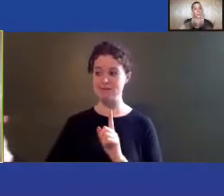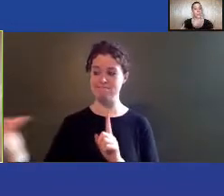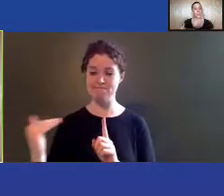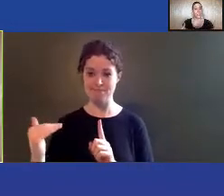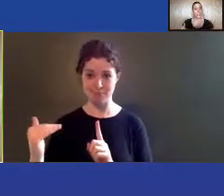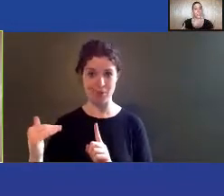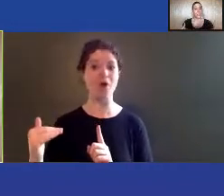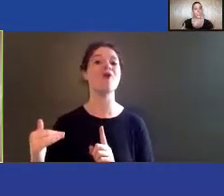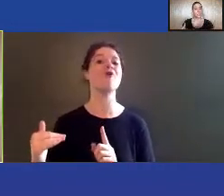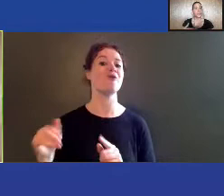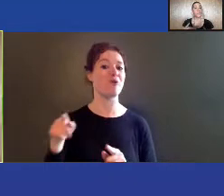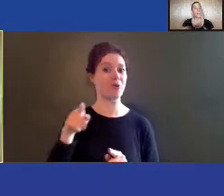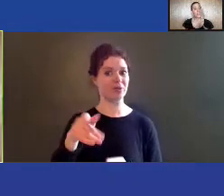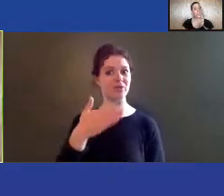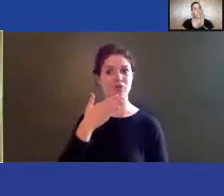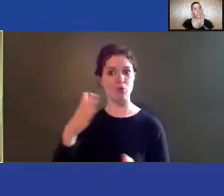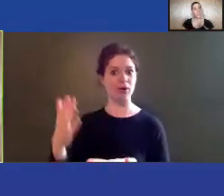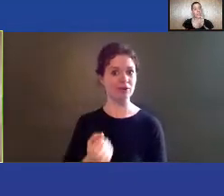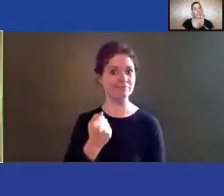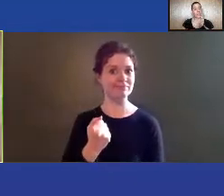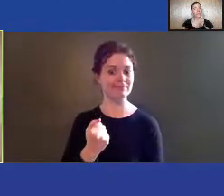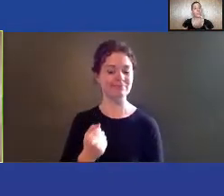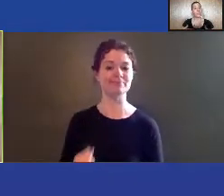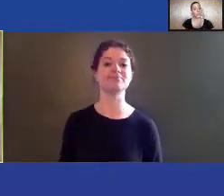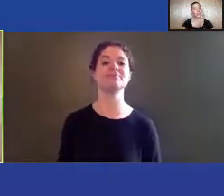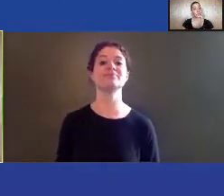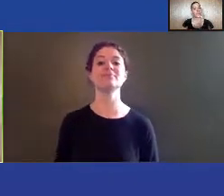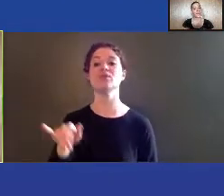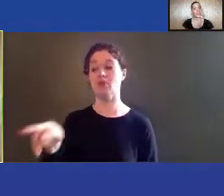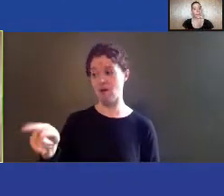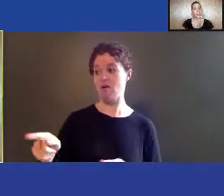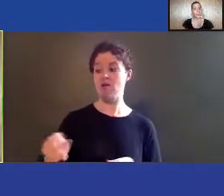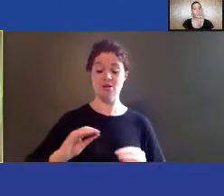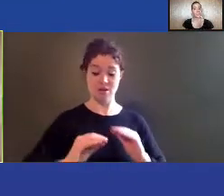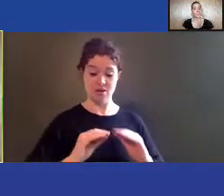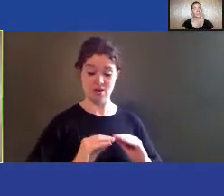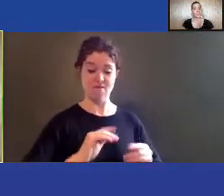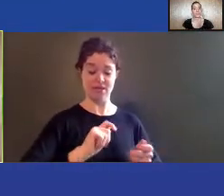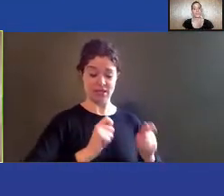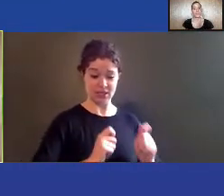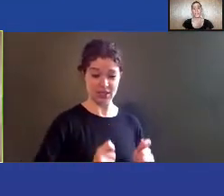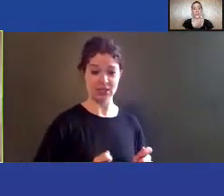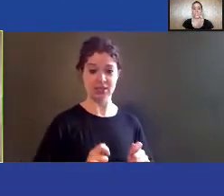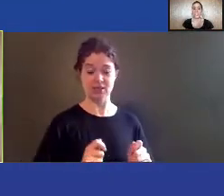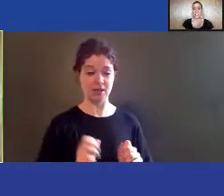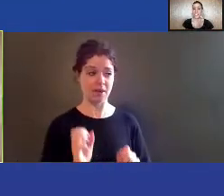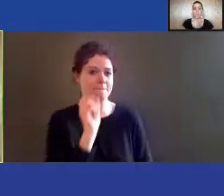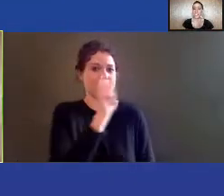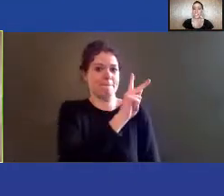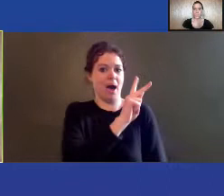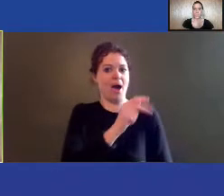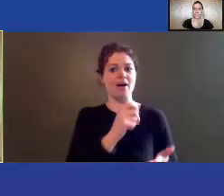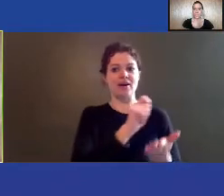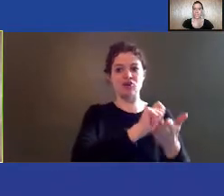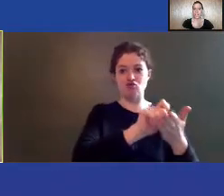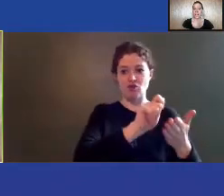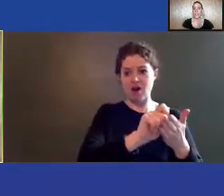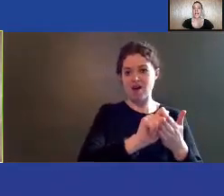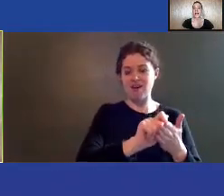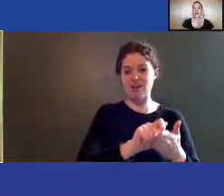then that amended budget goes back to the executive for approval and adoption. The process isn't always